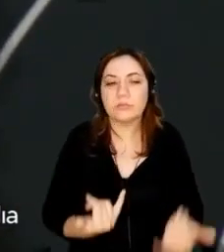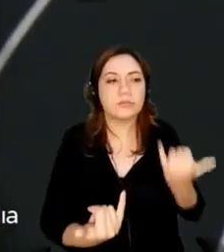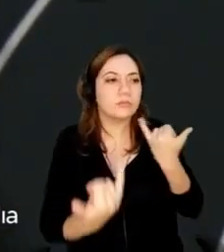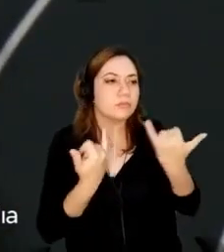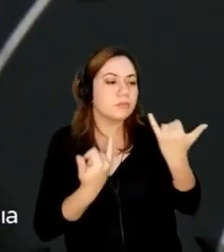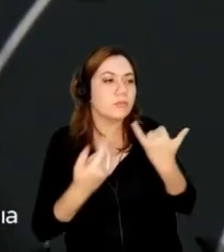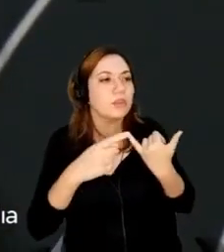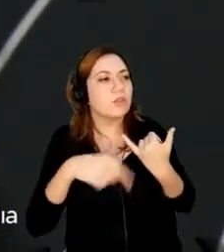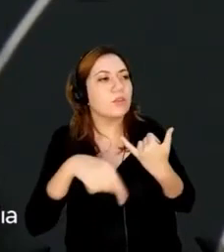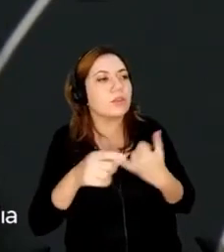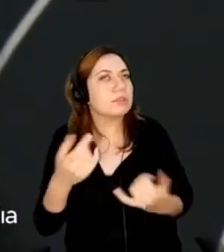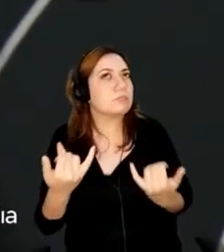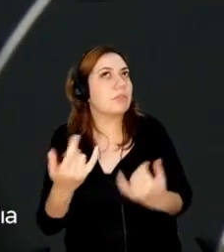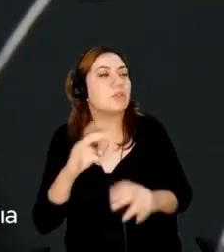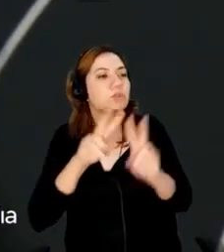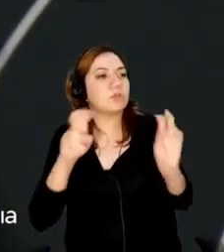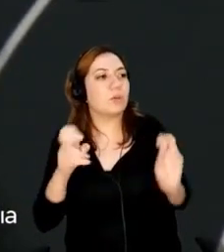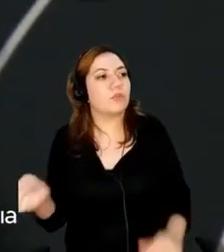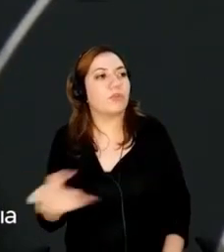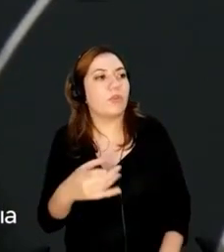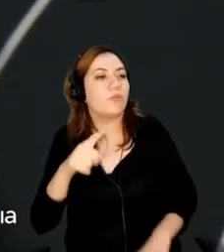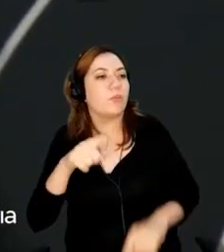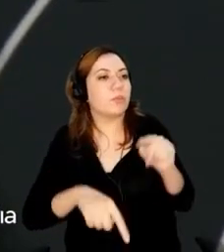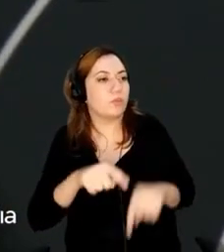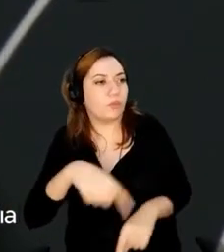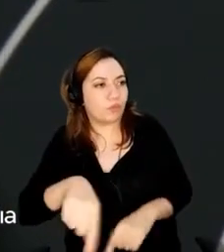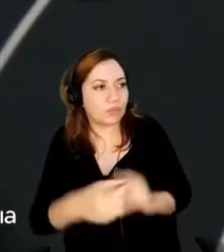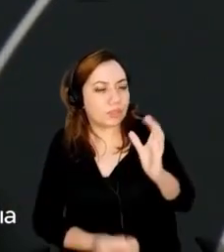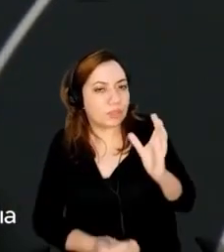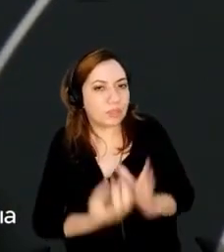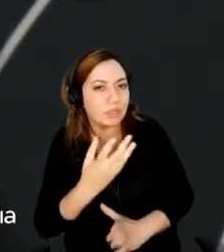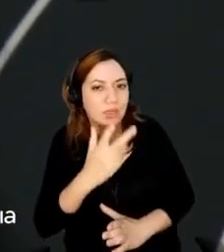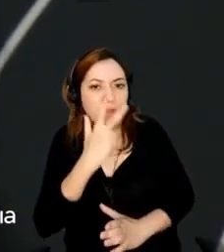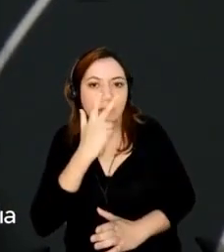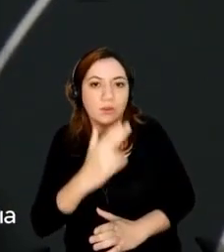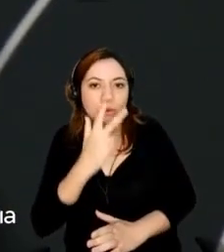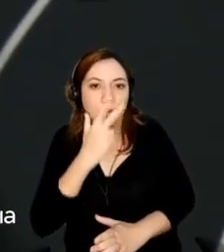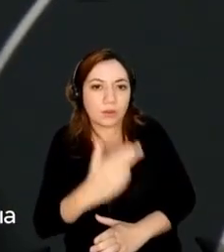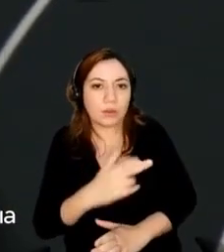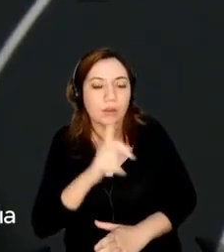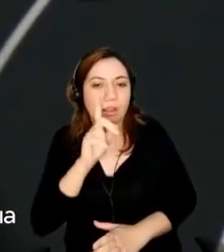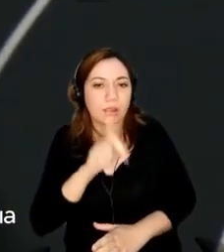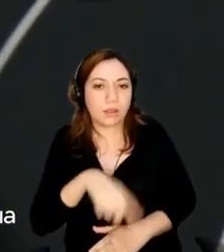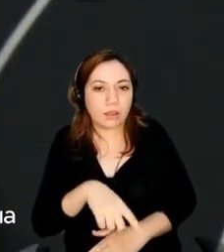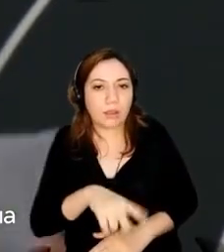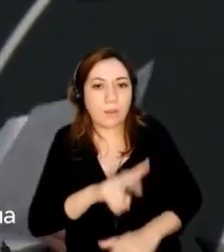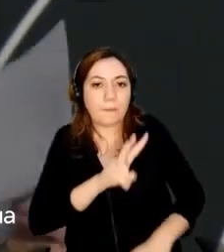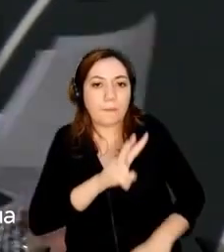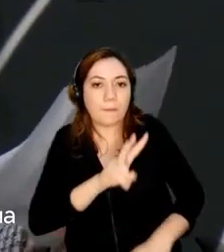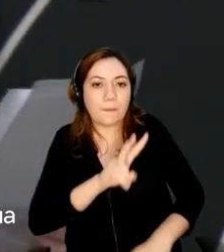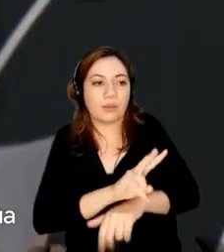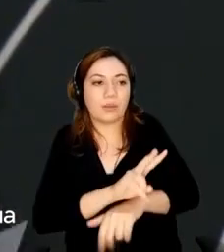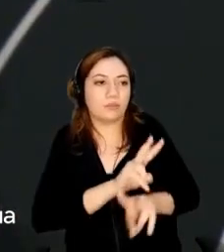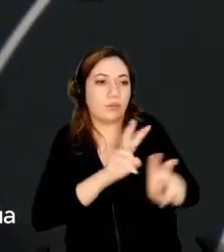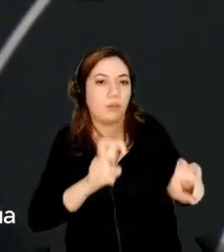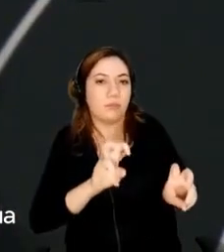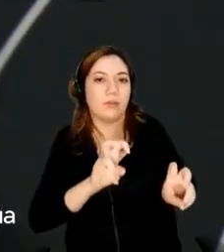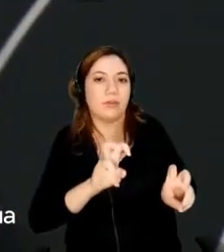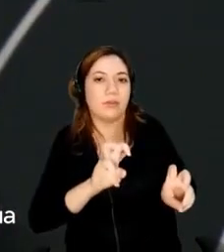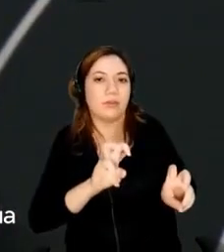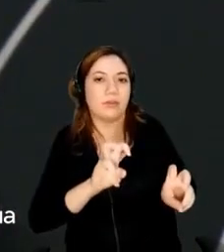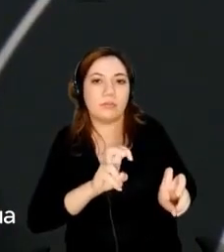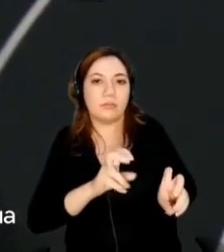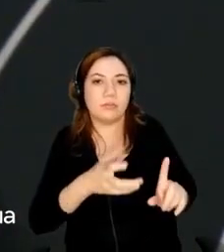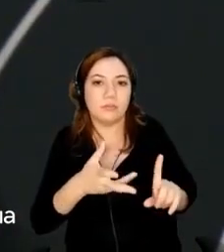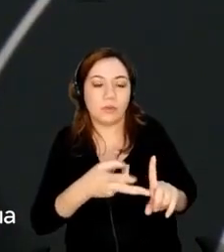developed, Scam Protect, and powering different technologies for kind of fraud protection. Can you share a little bit